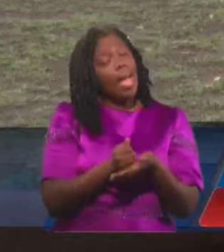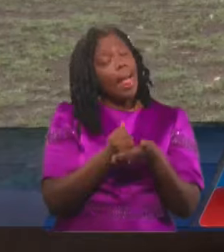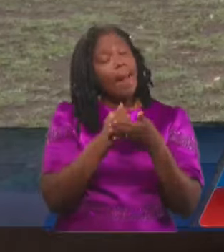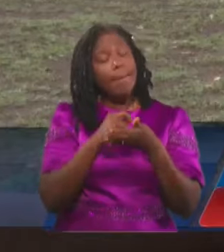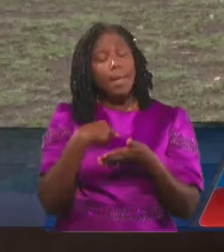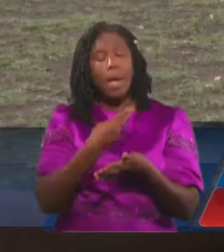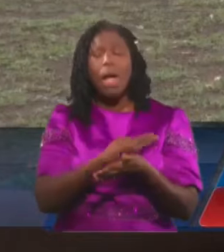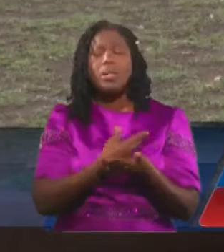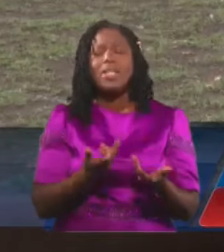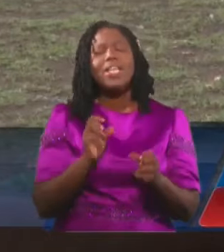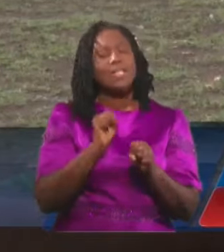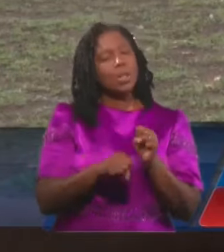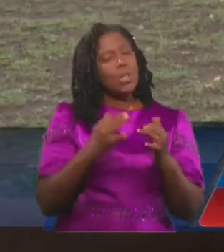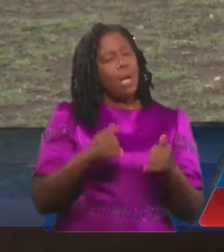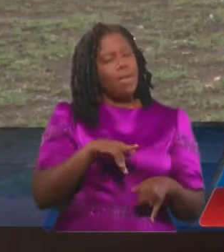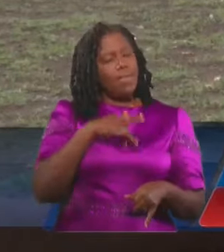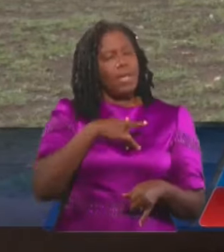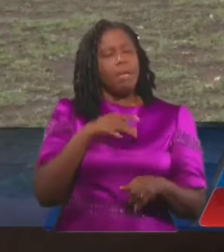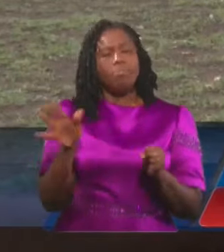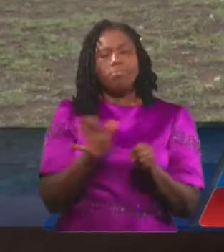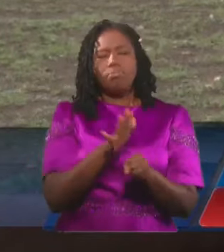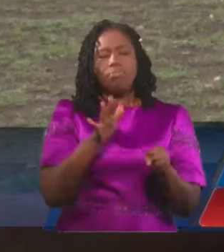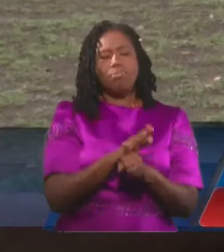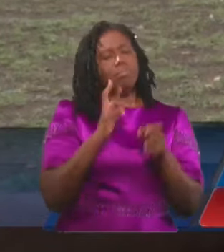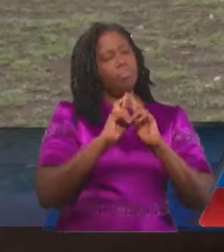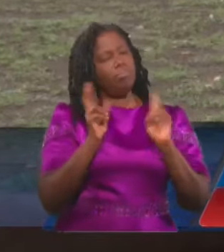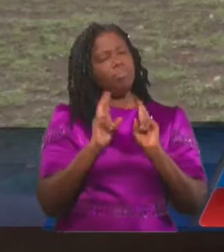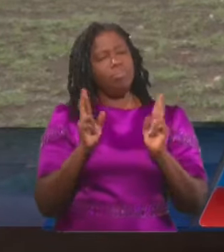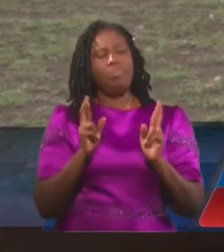I think we are fully ready. We're doing the pre-work, and